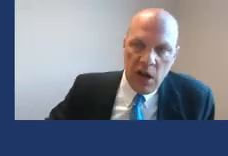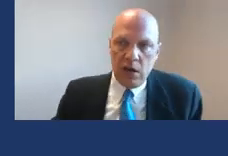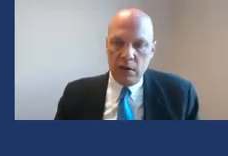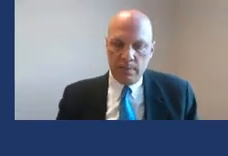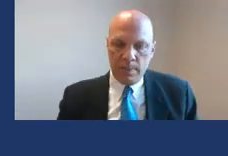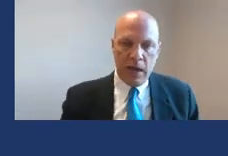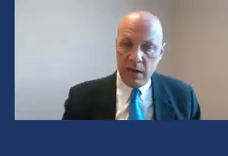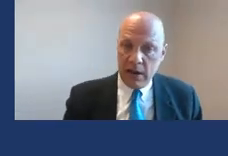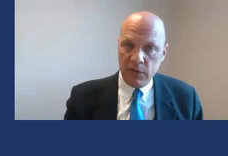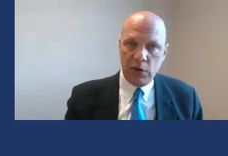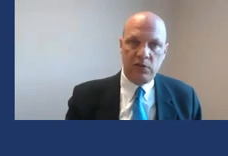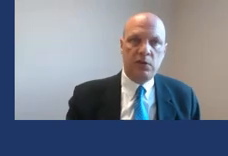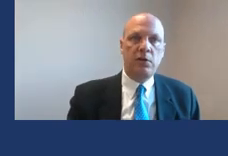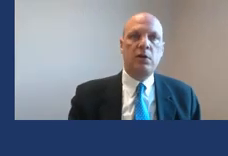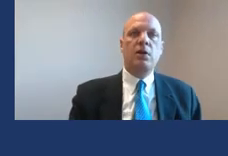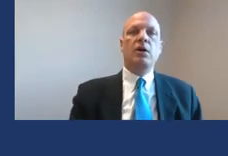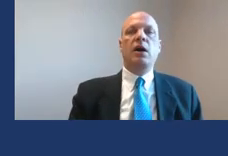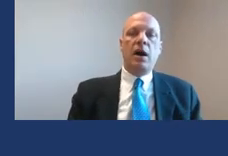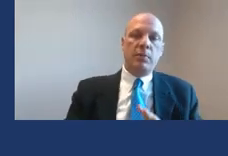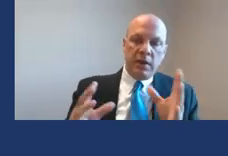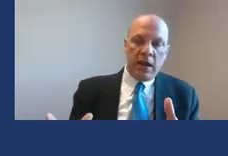are educated and affluent.